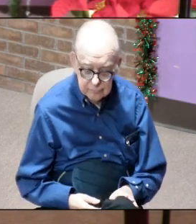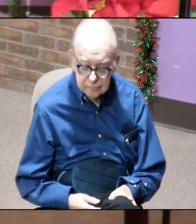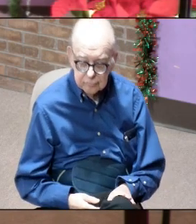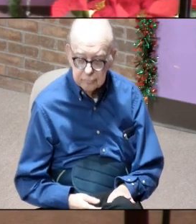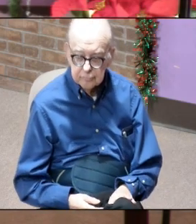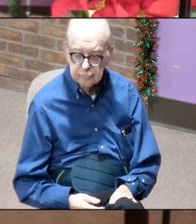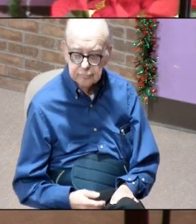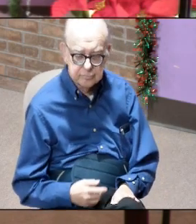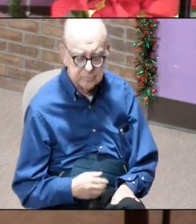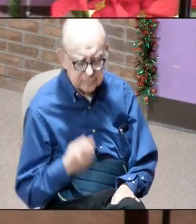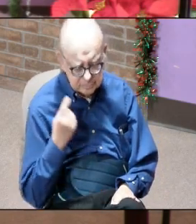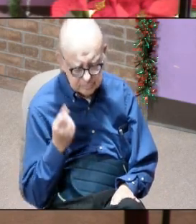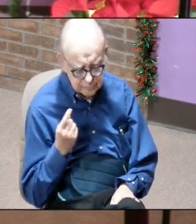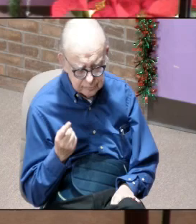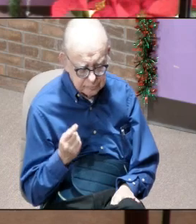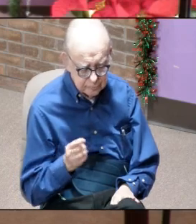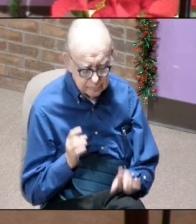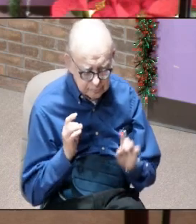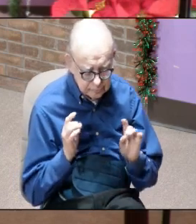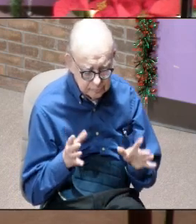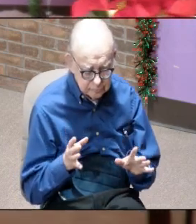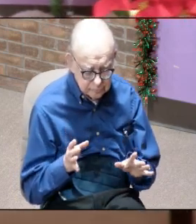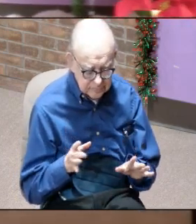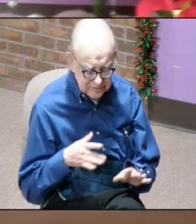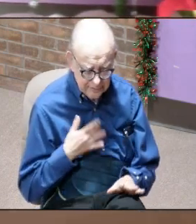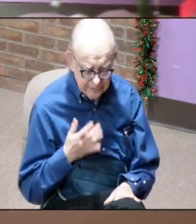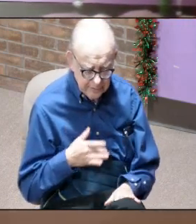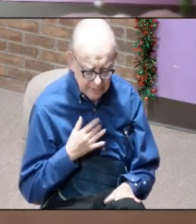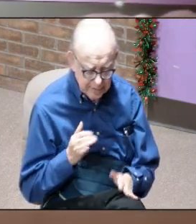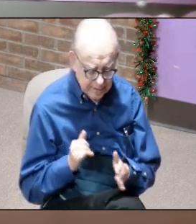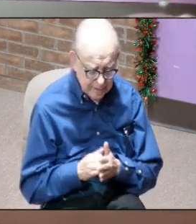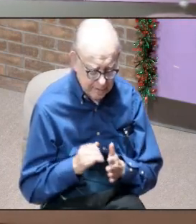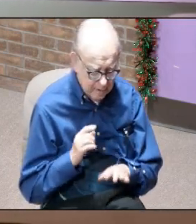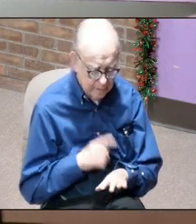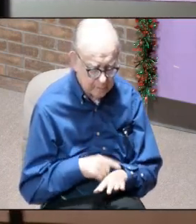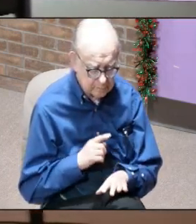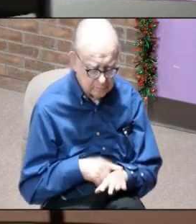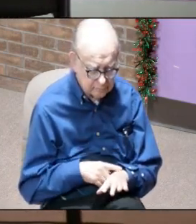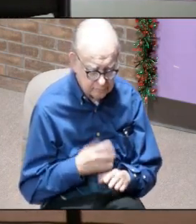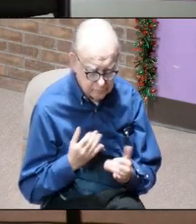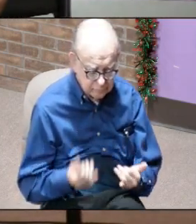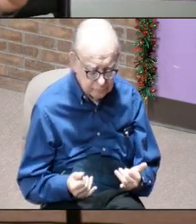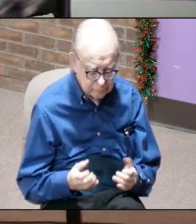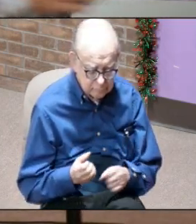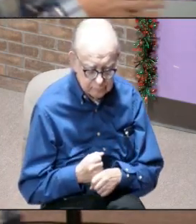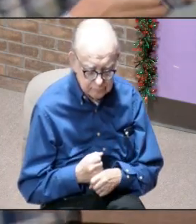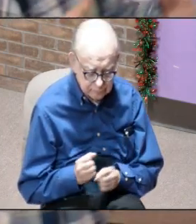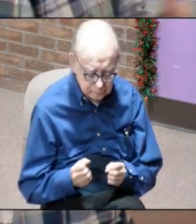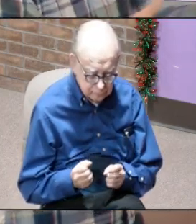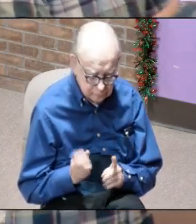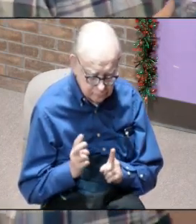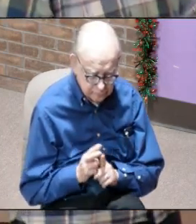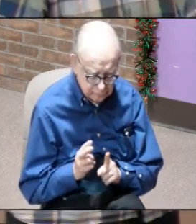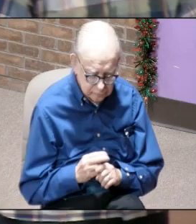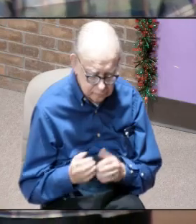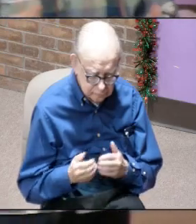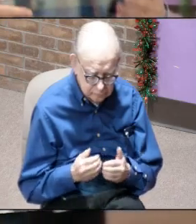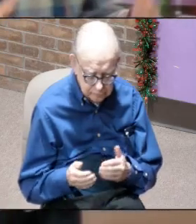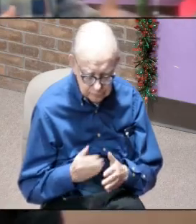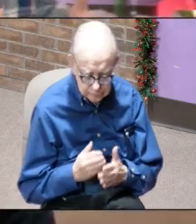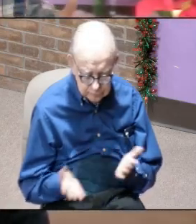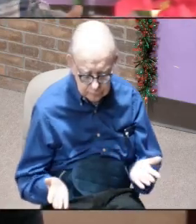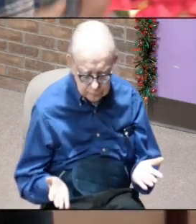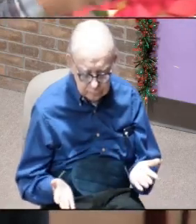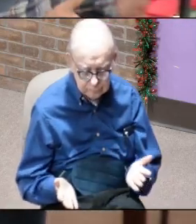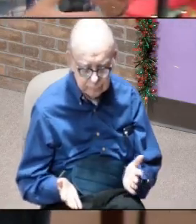And you think, the hatred that he's feeling at that point in time is now causing a violence between there